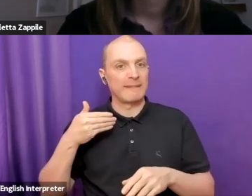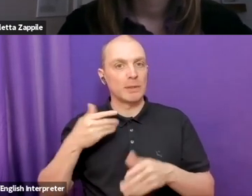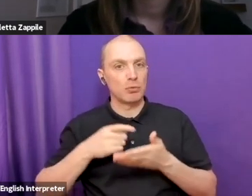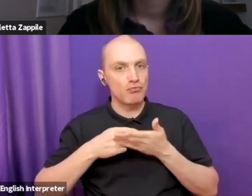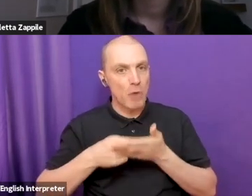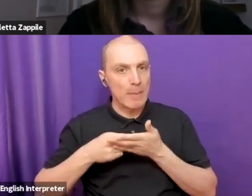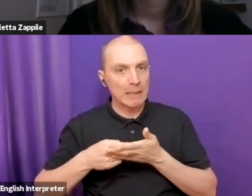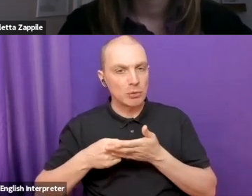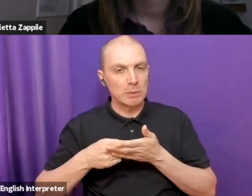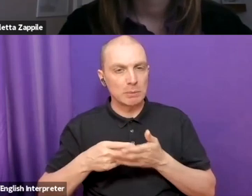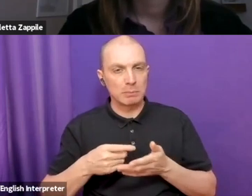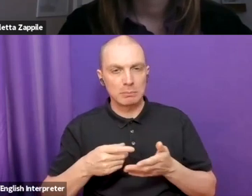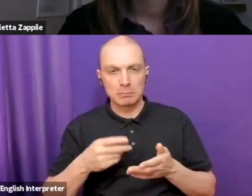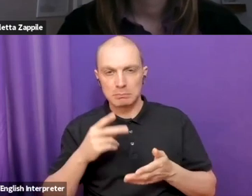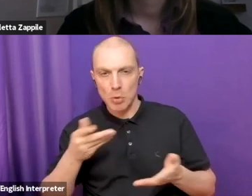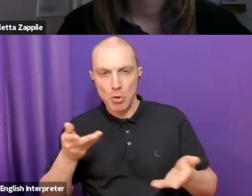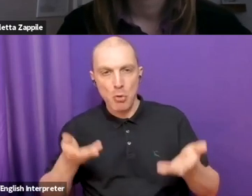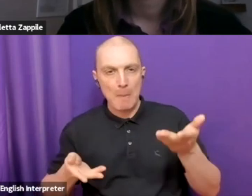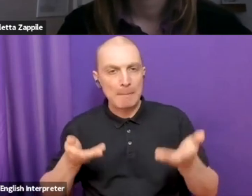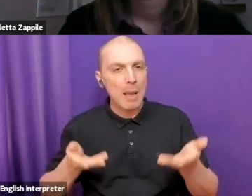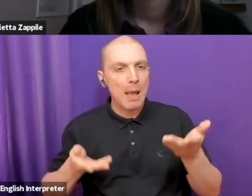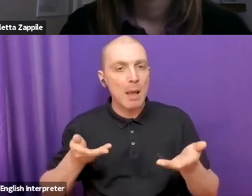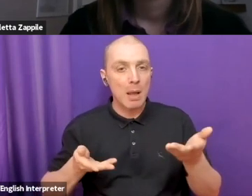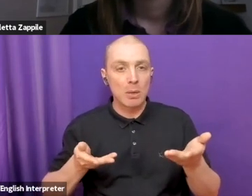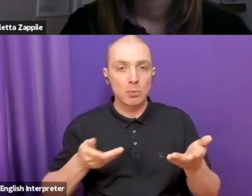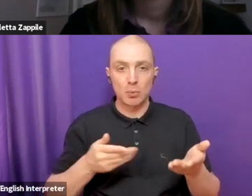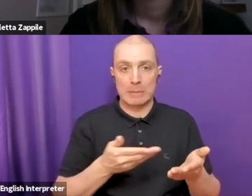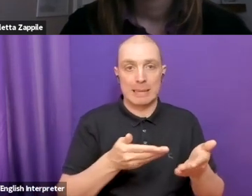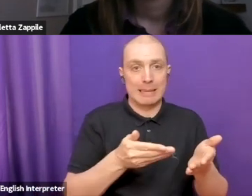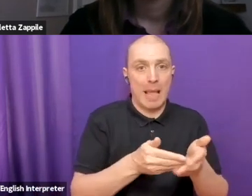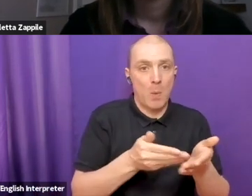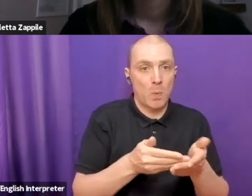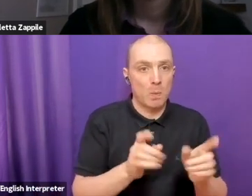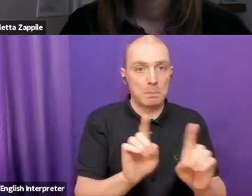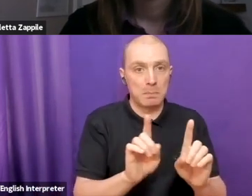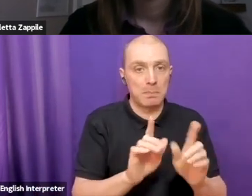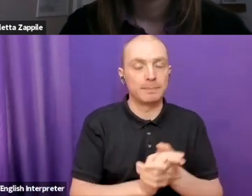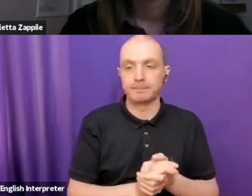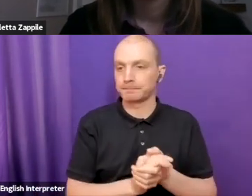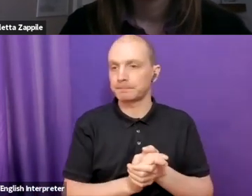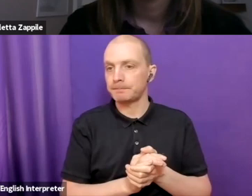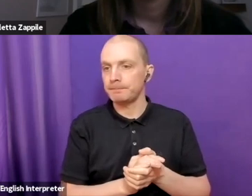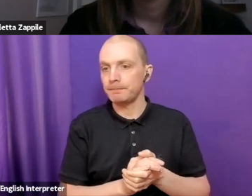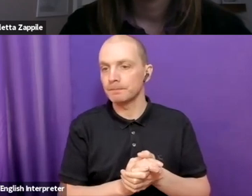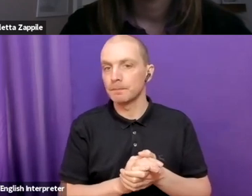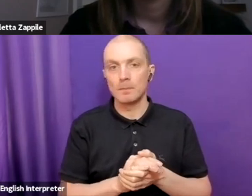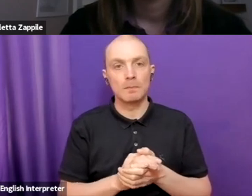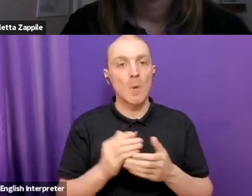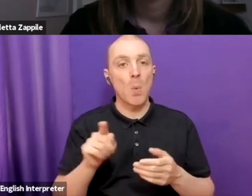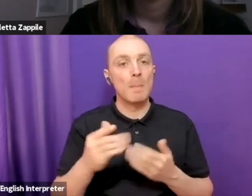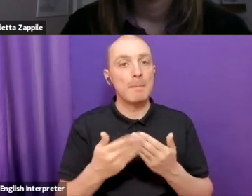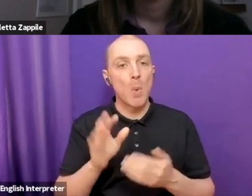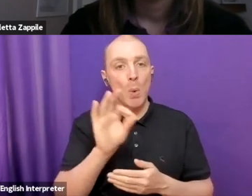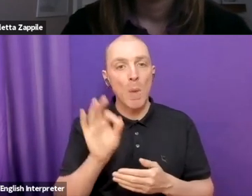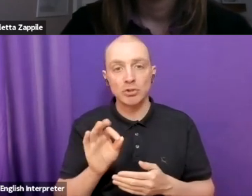So that would be really, really useful. Lovely. We've got another couple of questions, so I'll just go back in. So